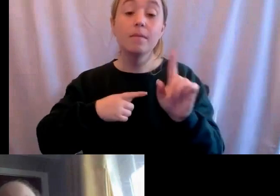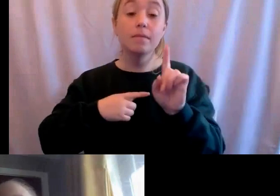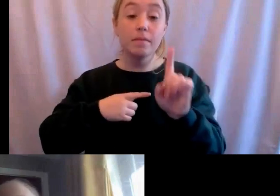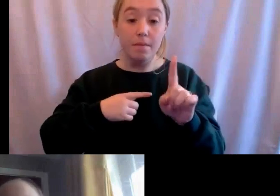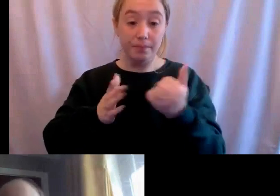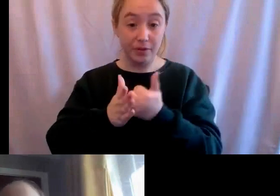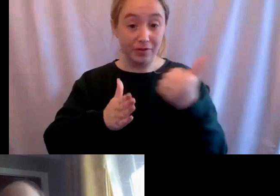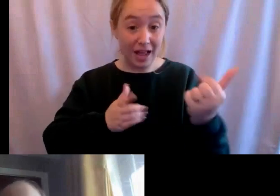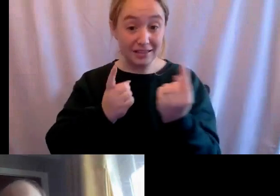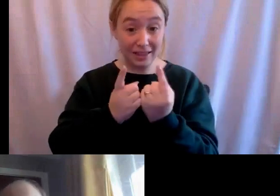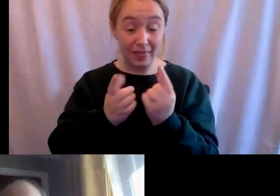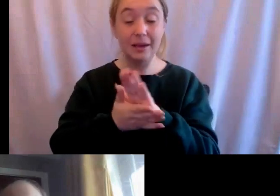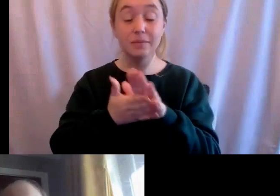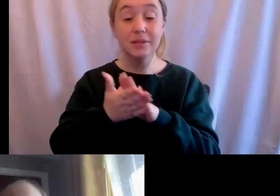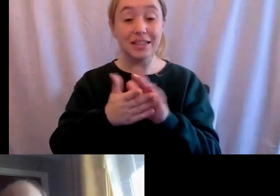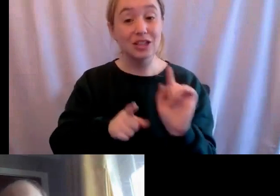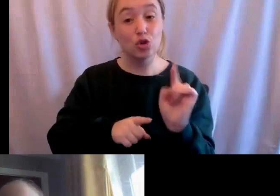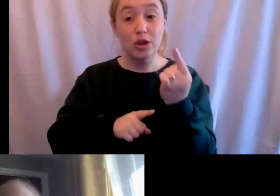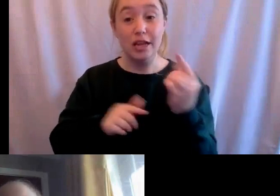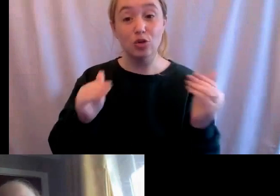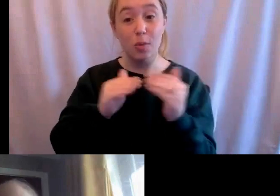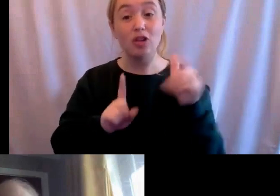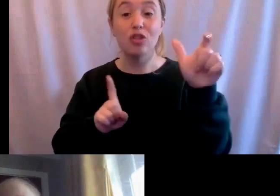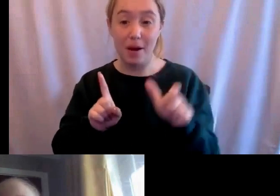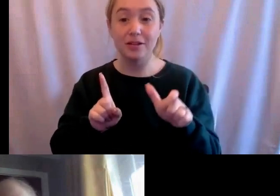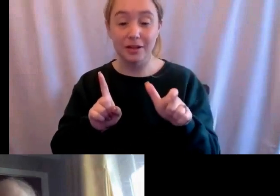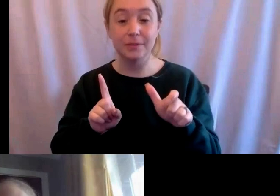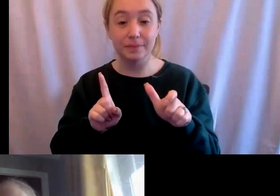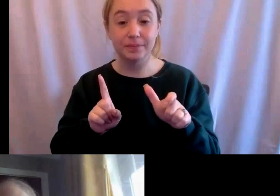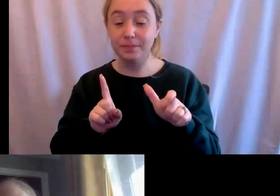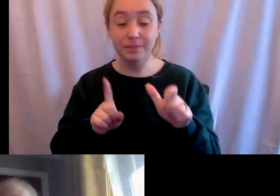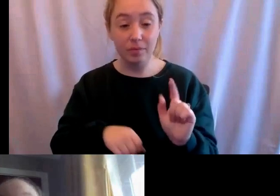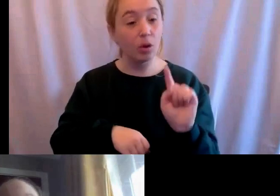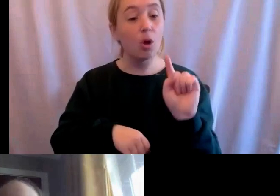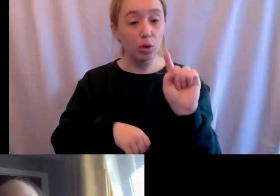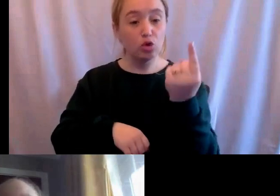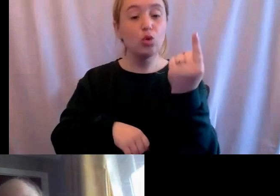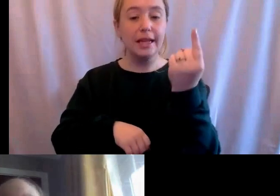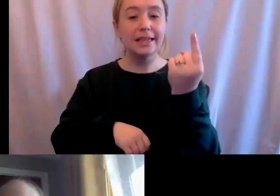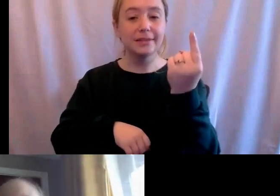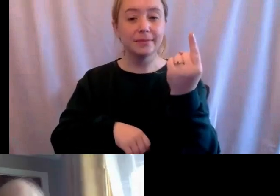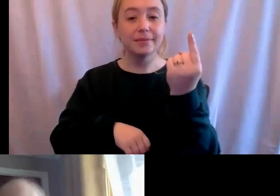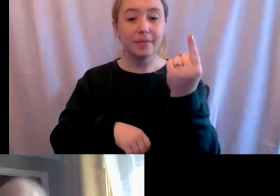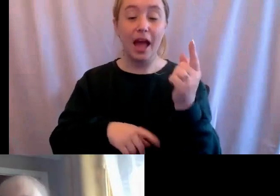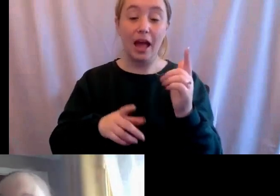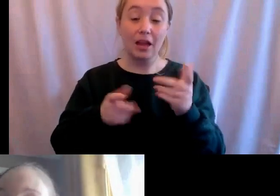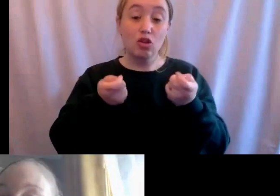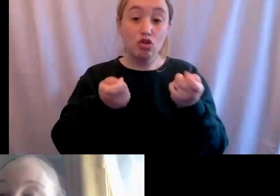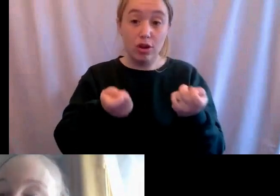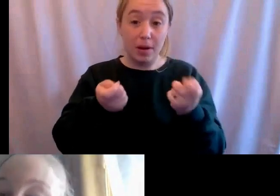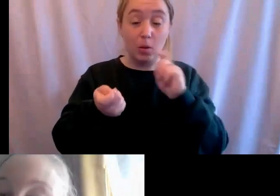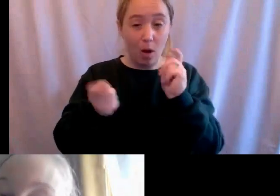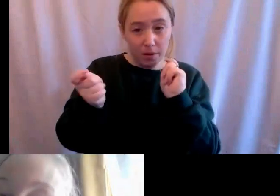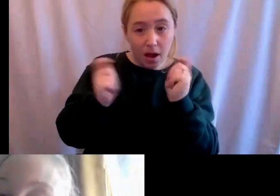this is it's unique to you. So it's totally unique to you, and your treatment will be tailored to you.